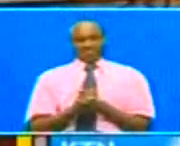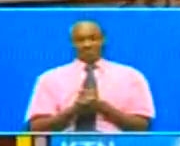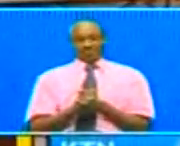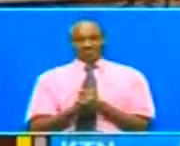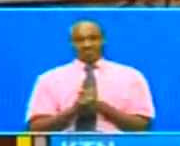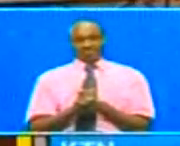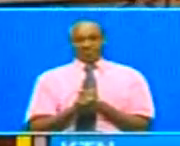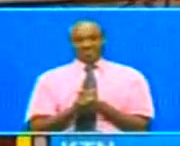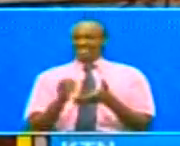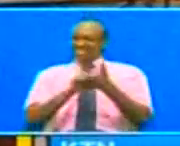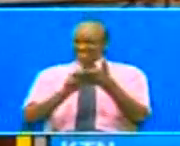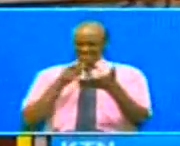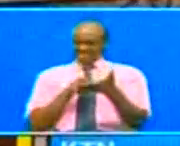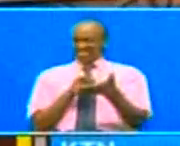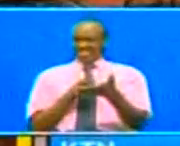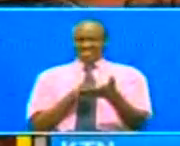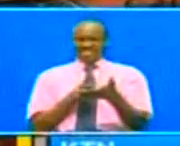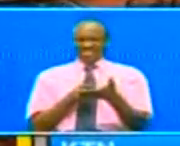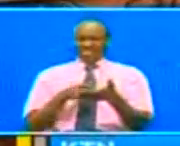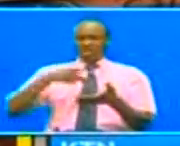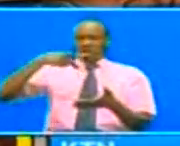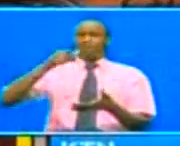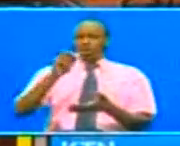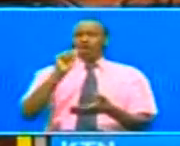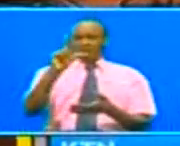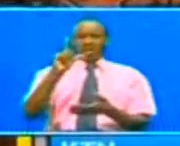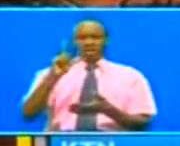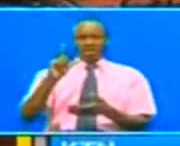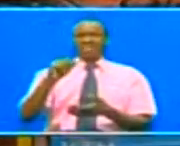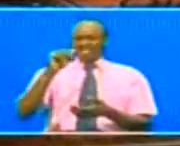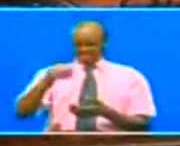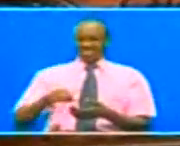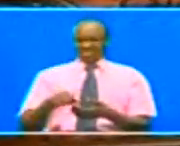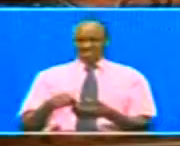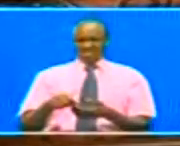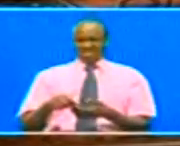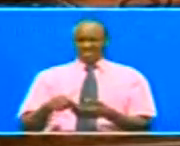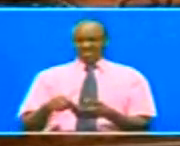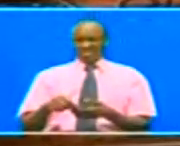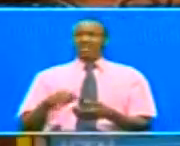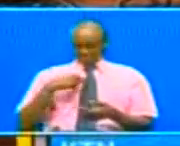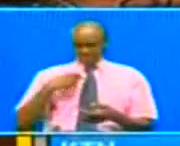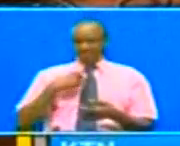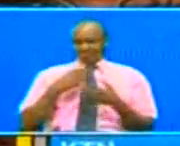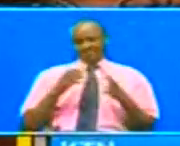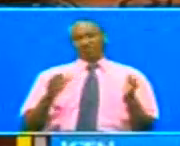Signature? Yes. Where? Paul Ogola. But this man, Father Paul.